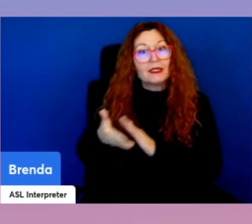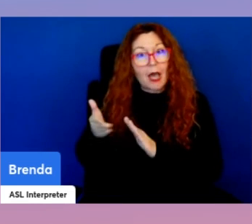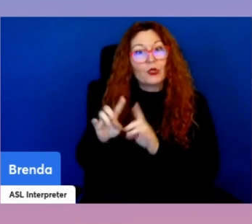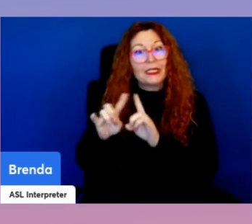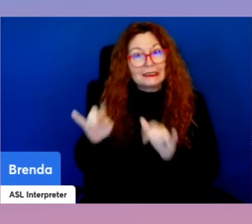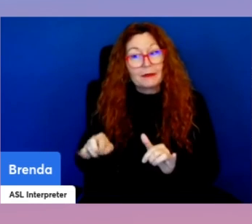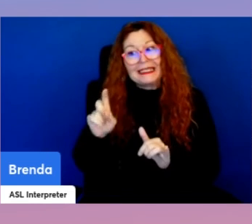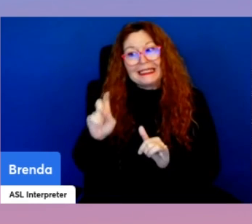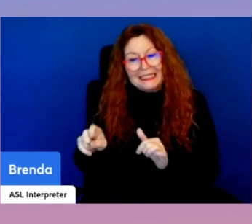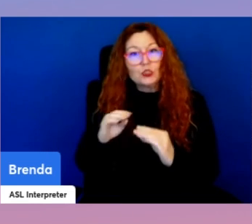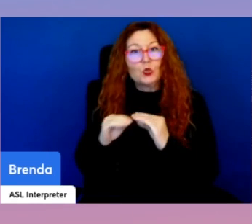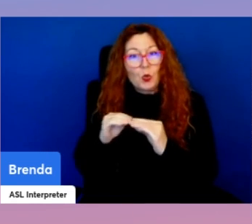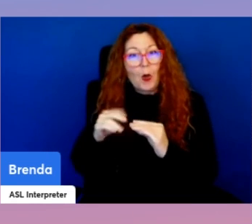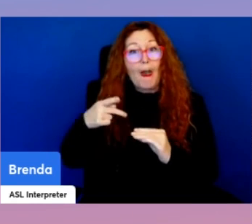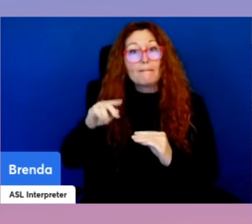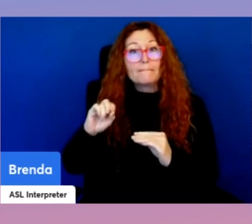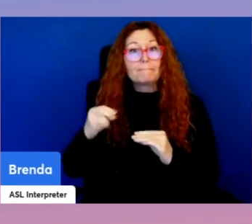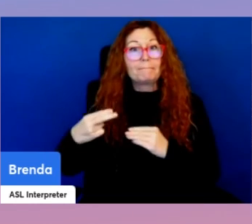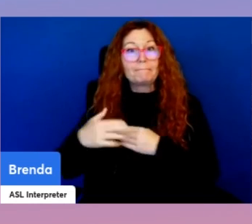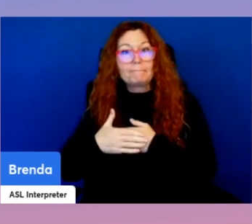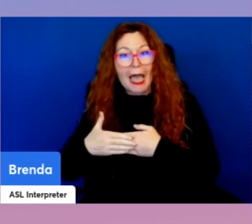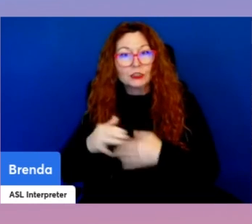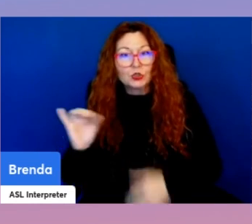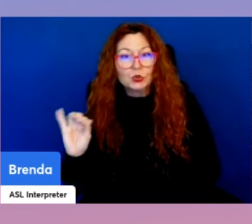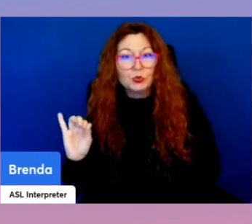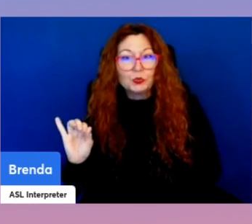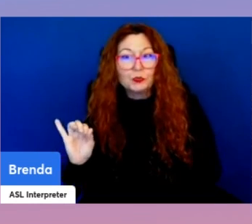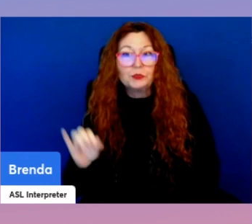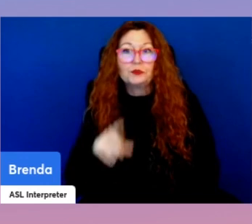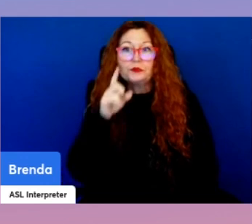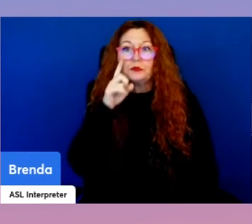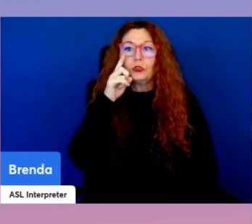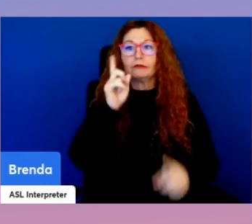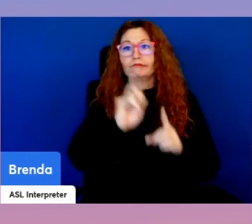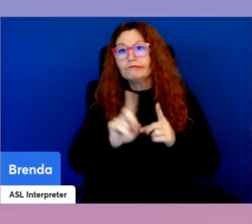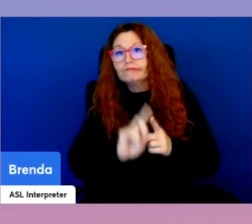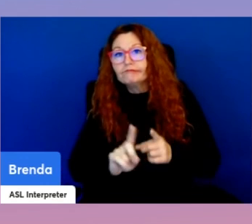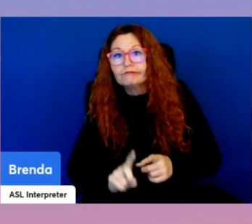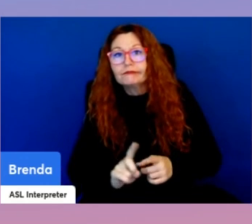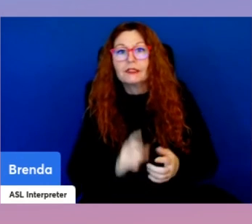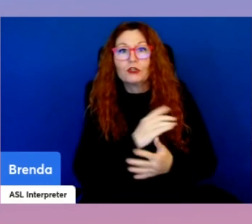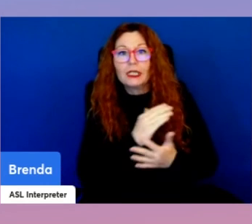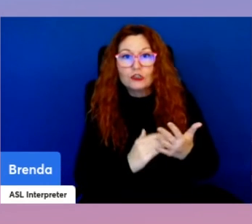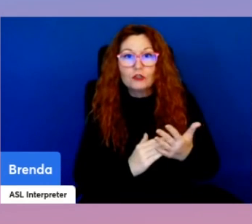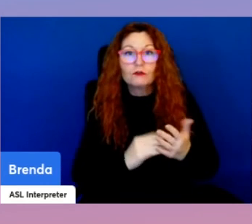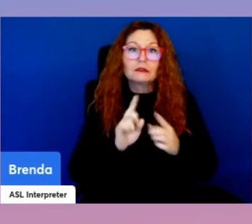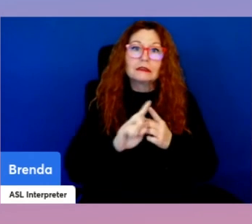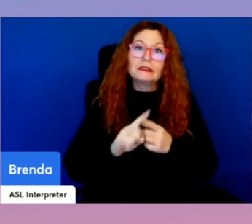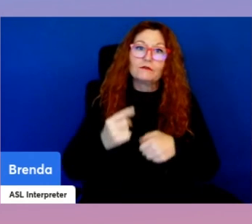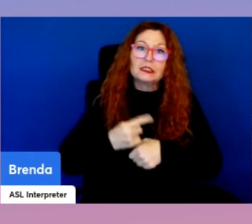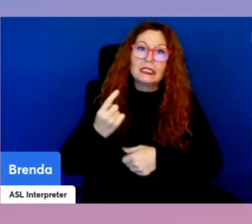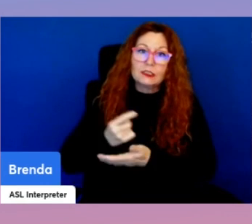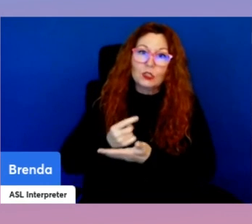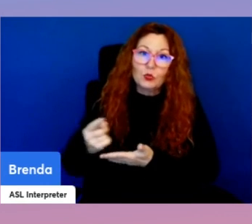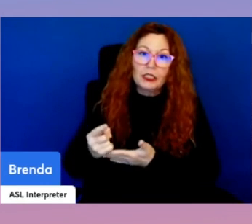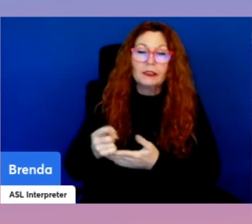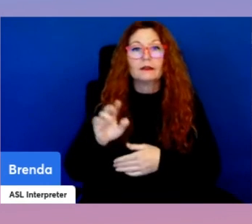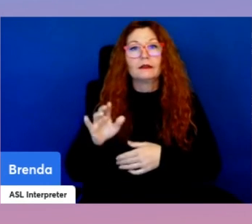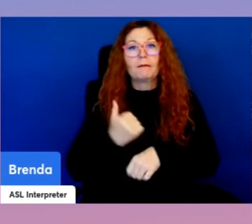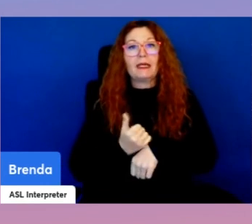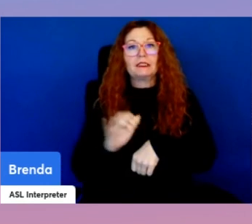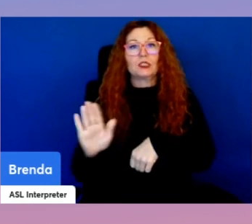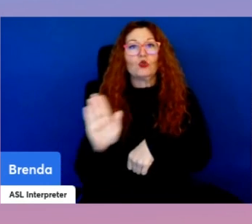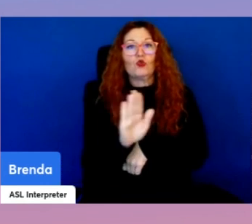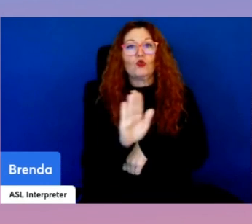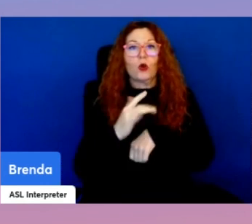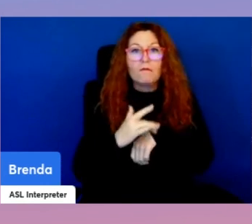up different frequency, different intervals to hit different days of the week based on your availability. You can control